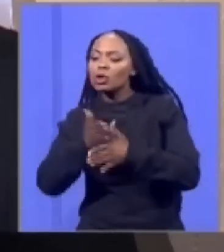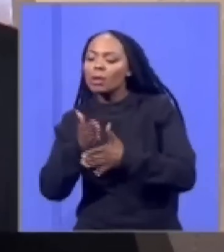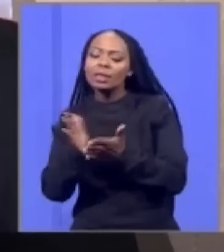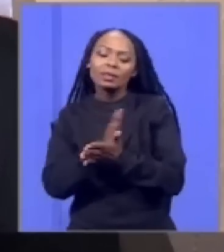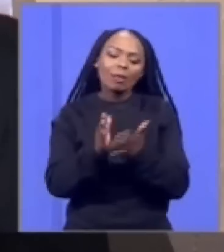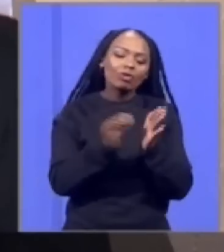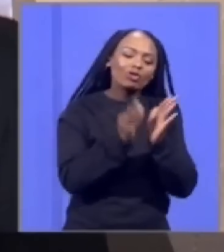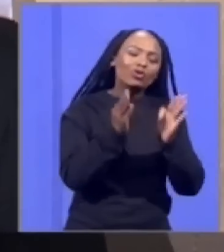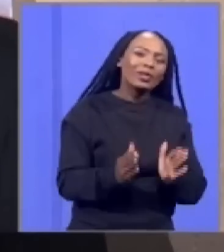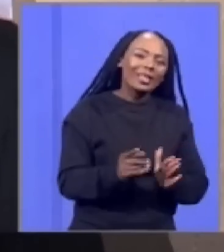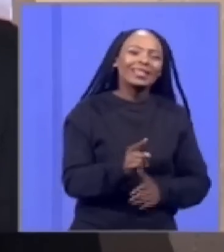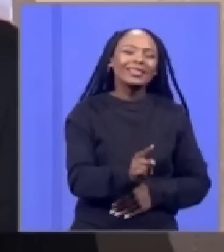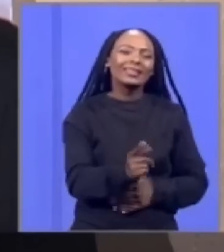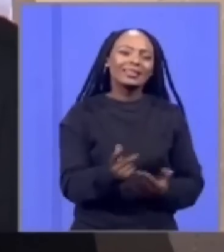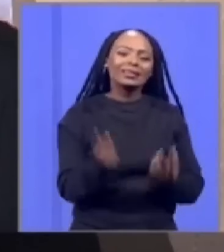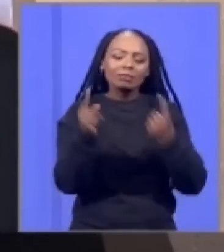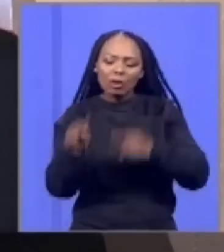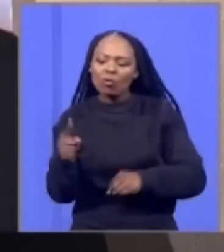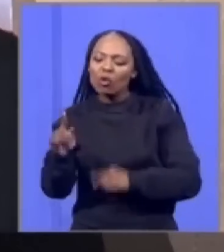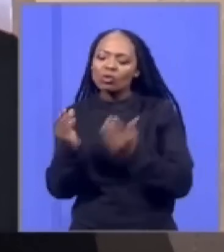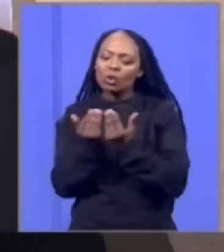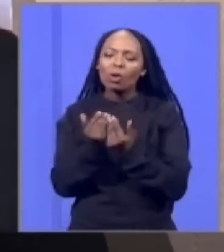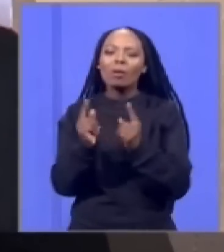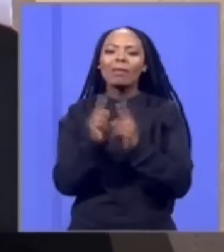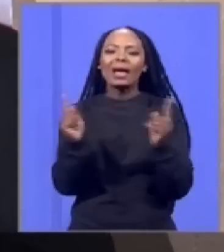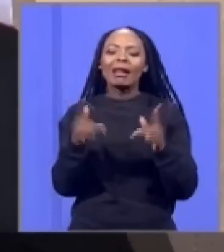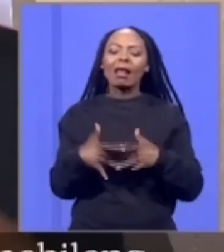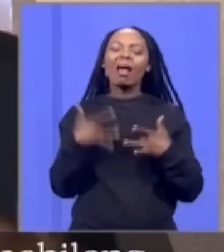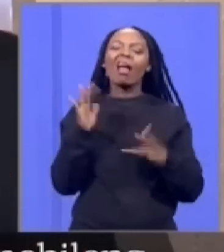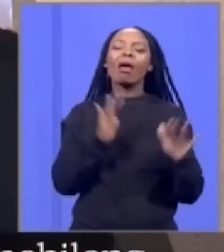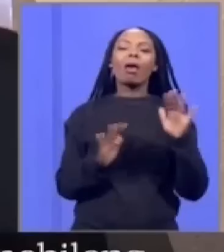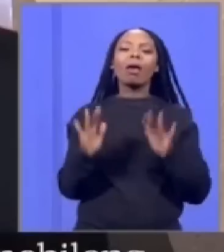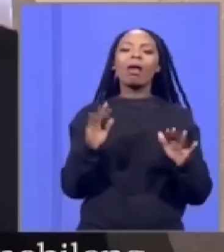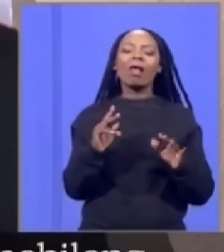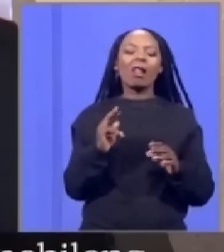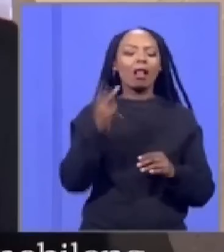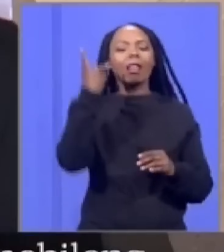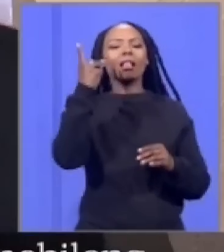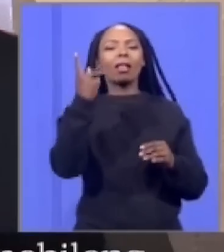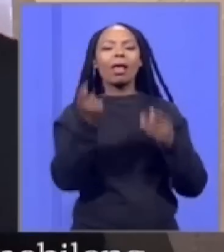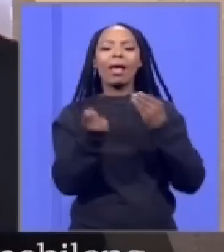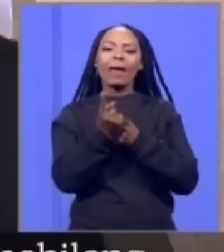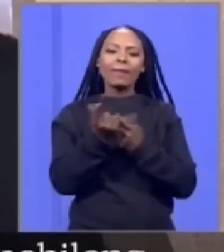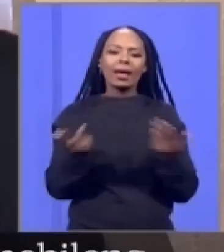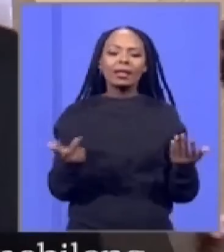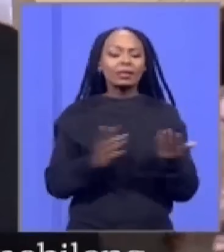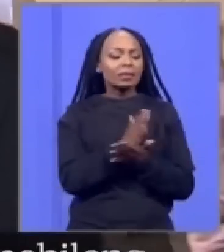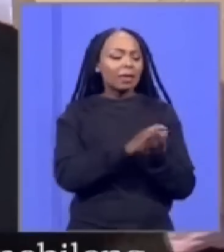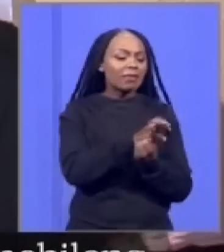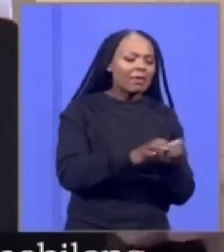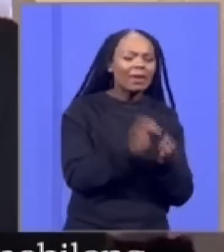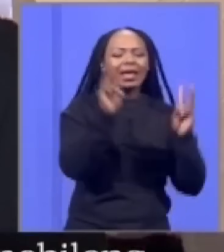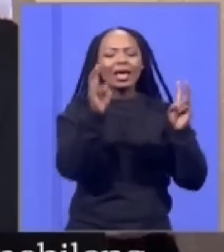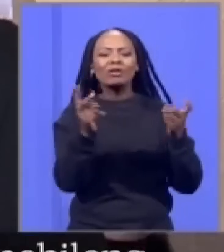came to for schooling. But also others, they came because of family issues. Others, they lost jobs.